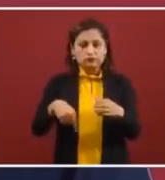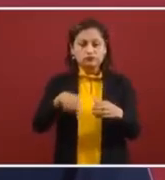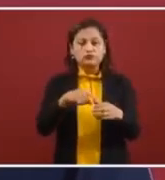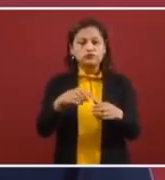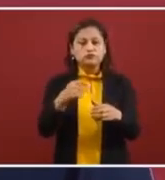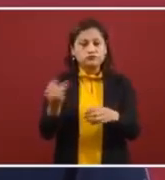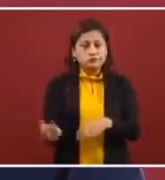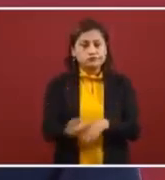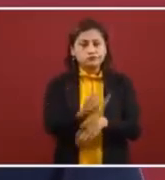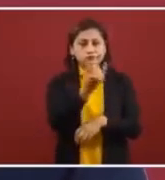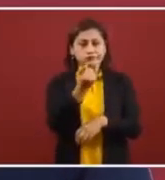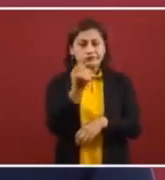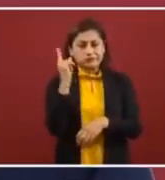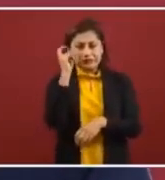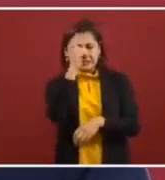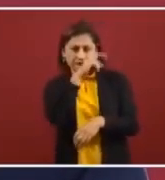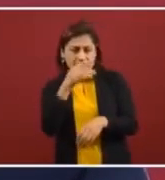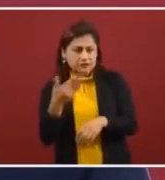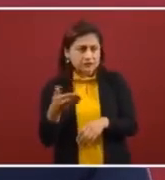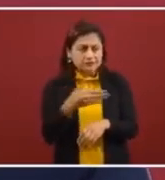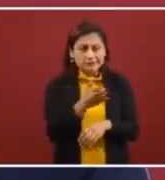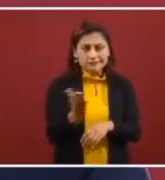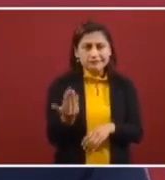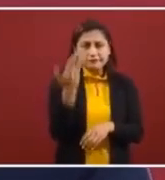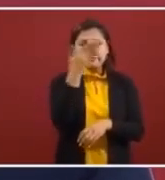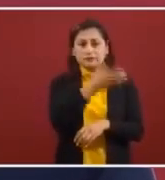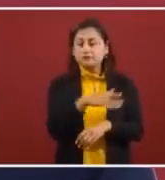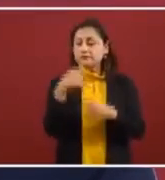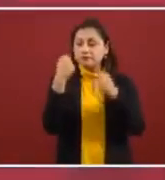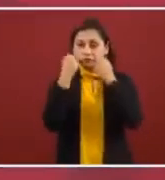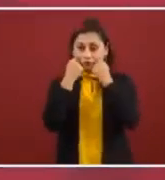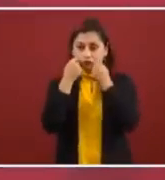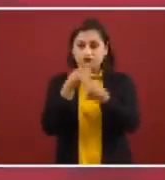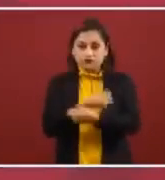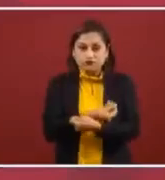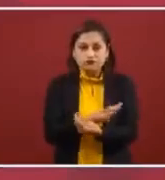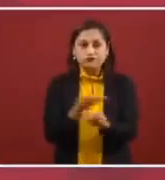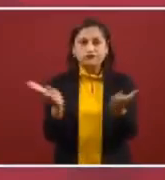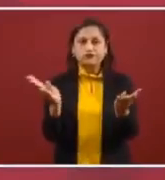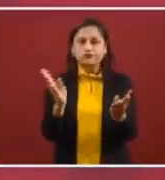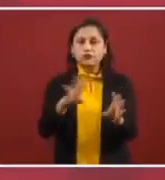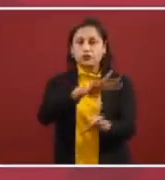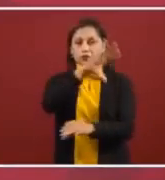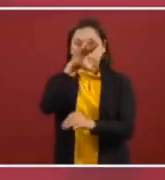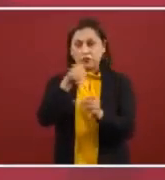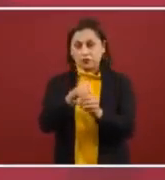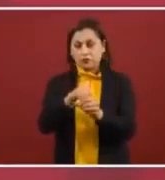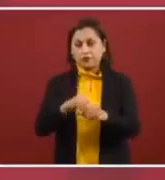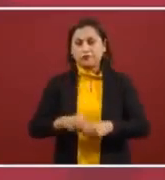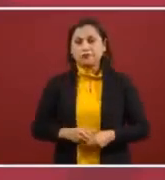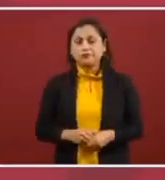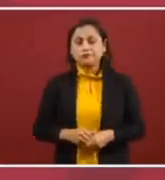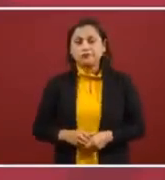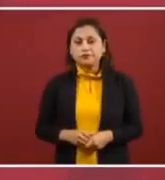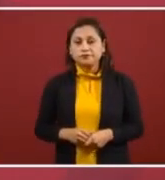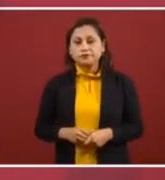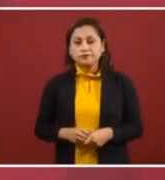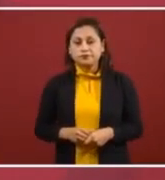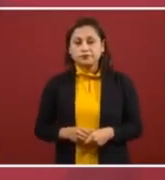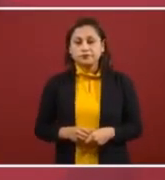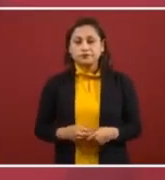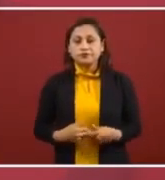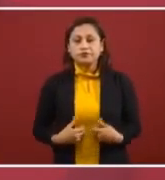and that they distribute in all the communities. So for that,